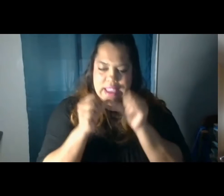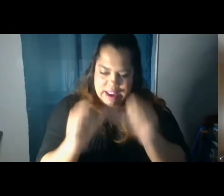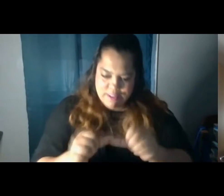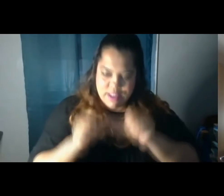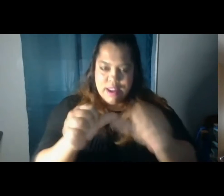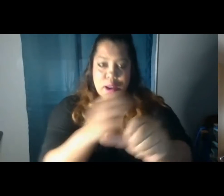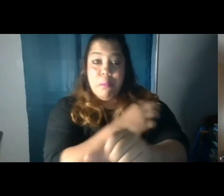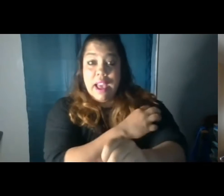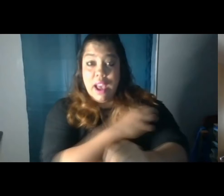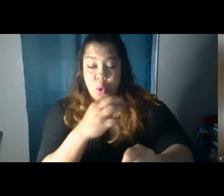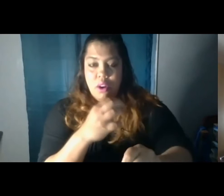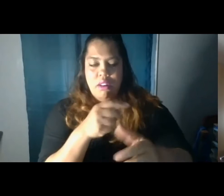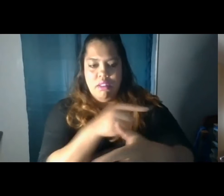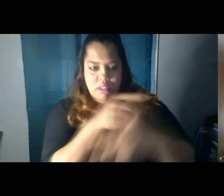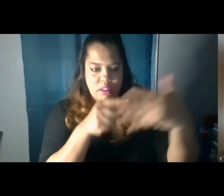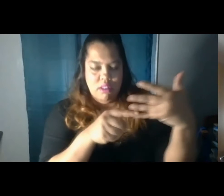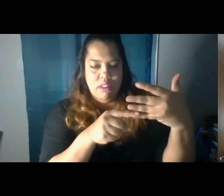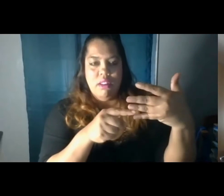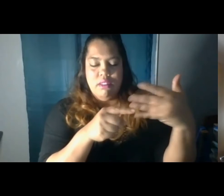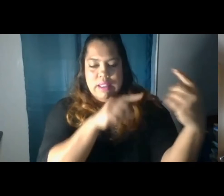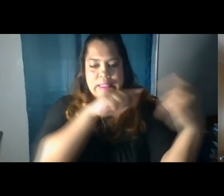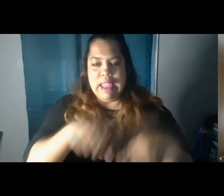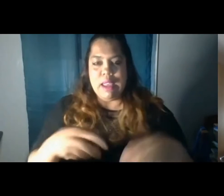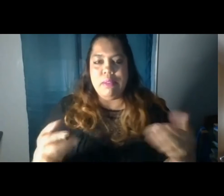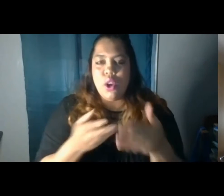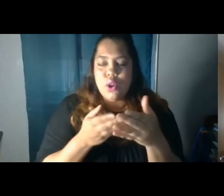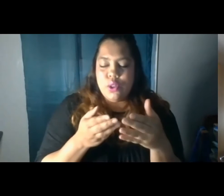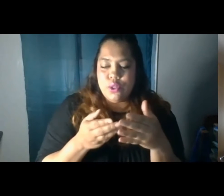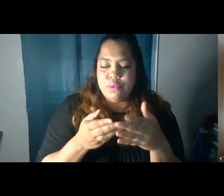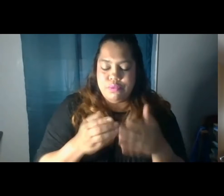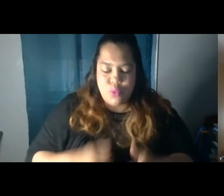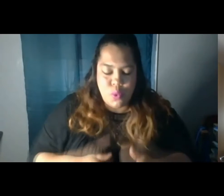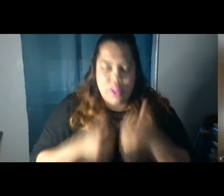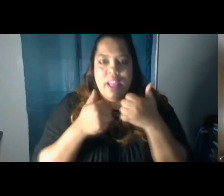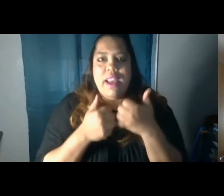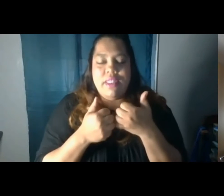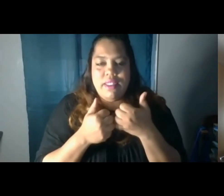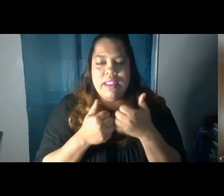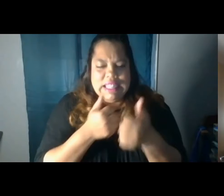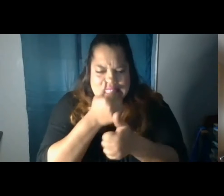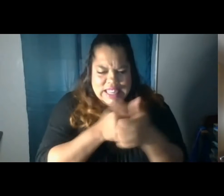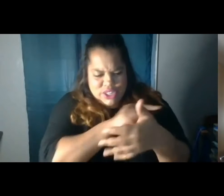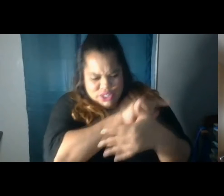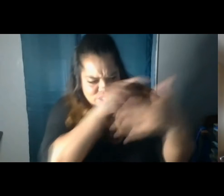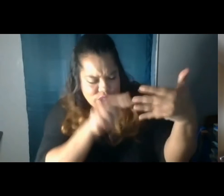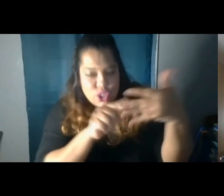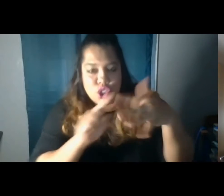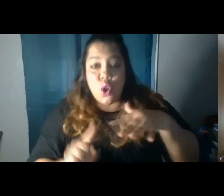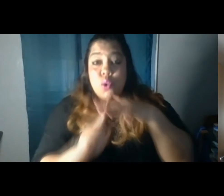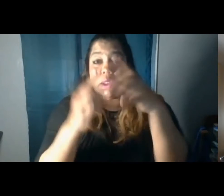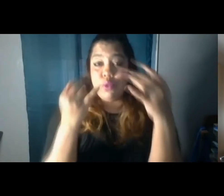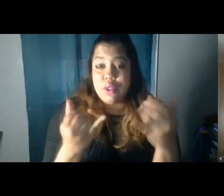good. Each one of us is that goodness showing up today to give and